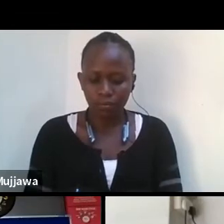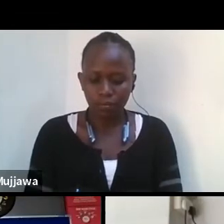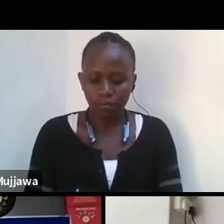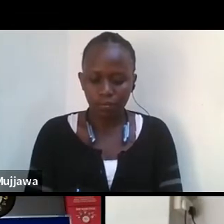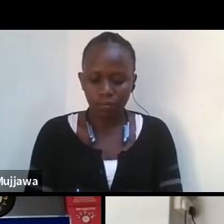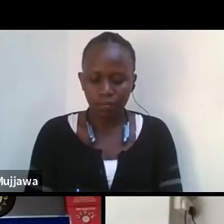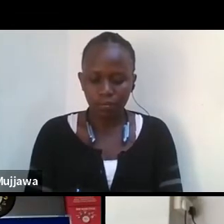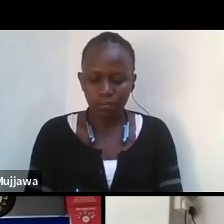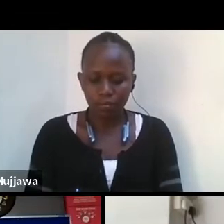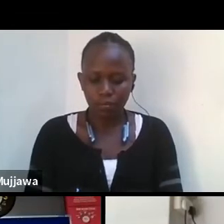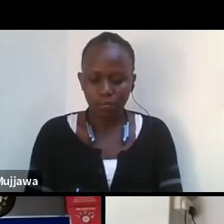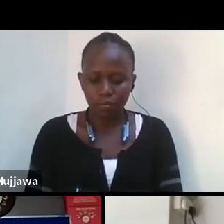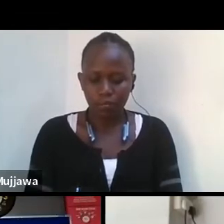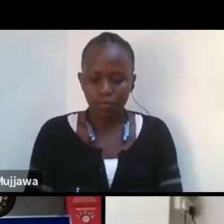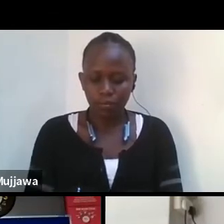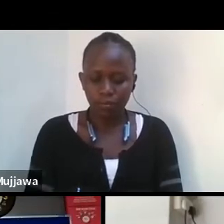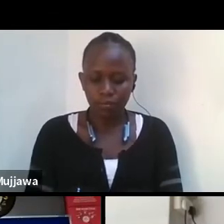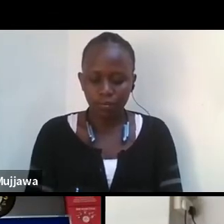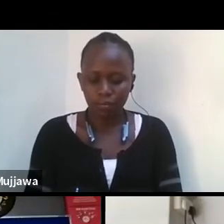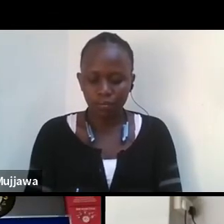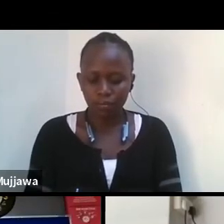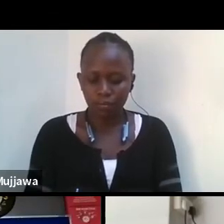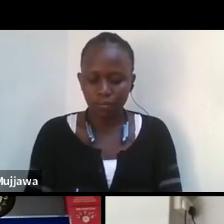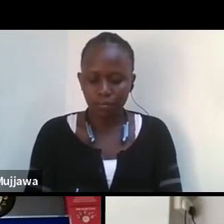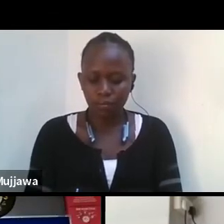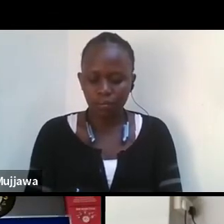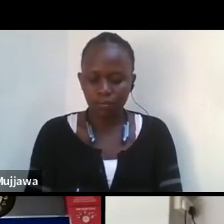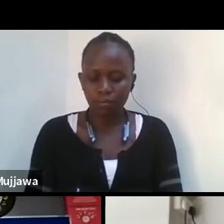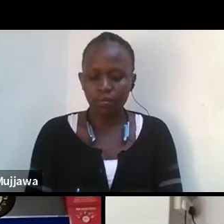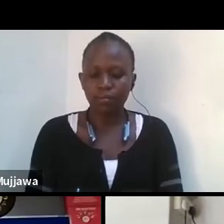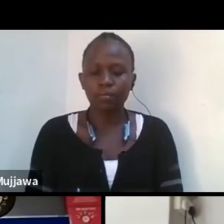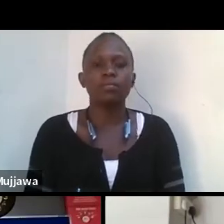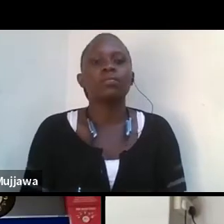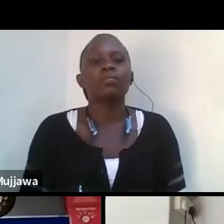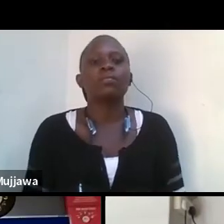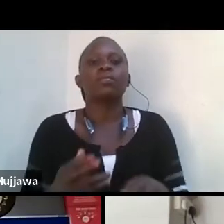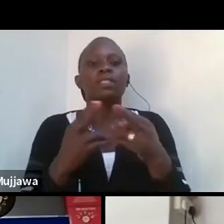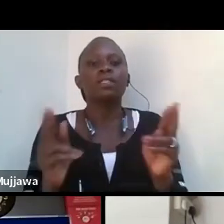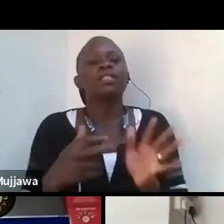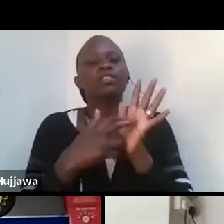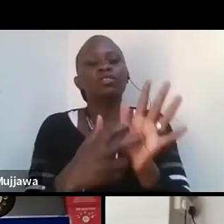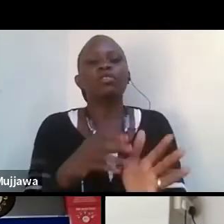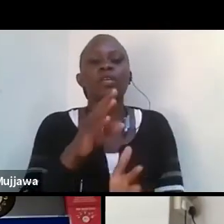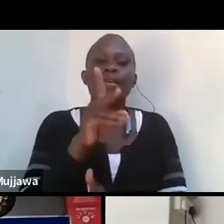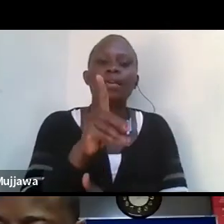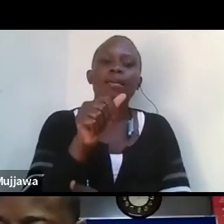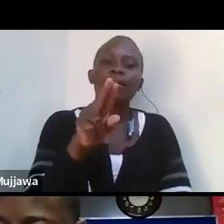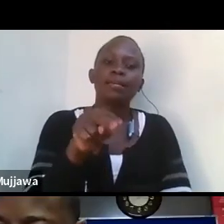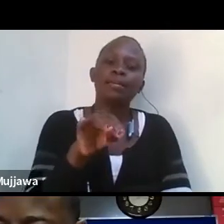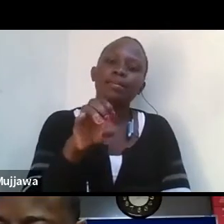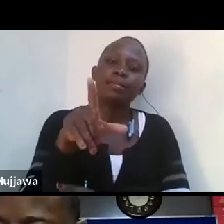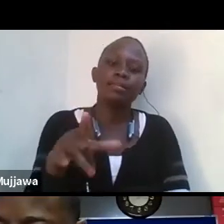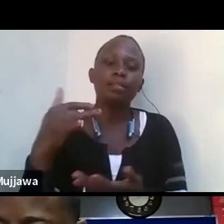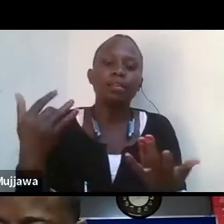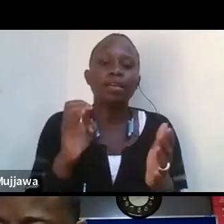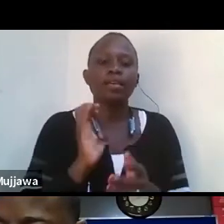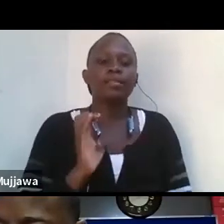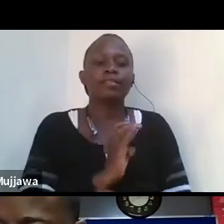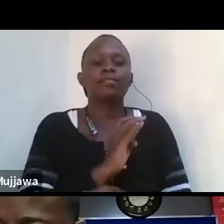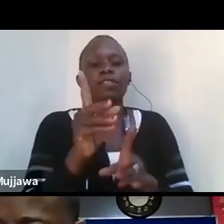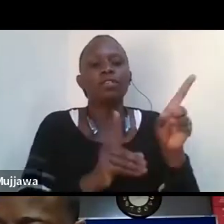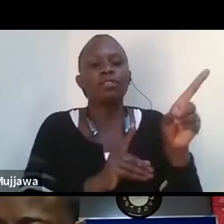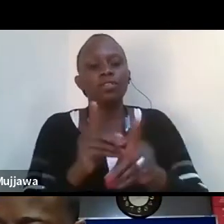affected manufacturing in particular. I'll start by introducing Daniel Birungi, who is the Executive Director at the Uganda Manufacturers Association. And this is